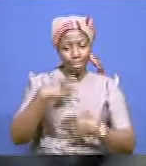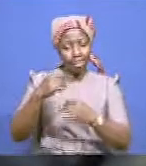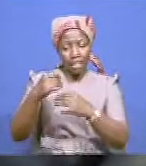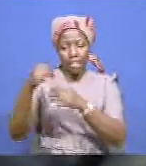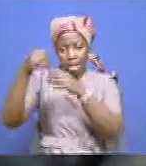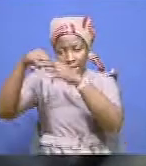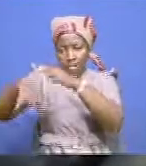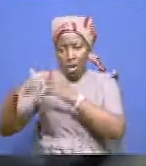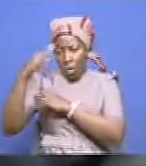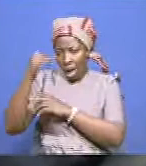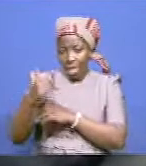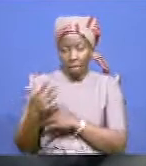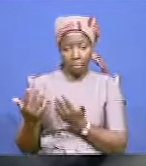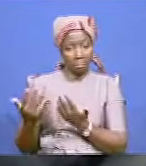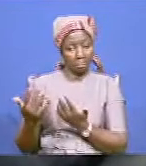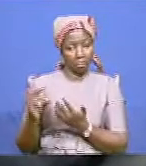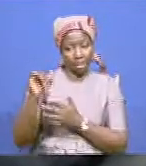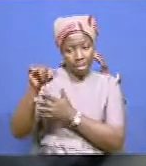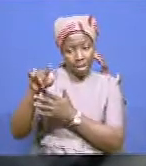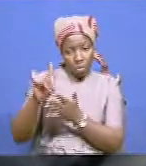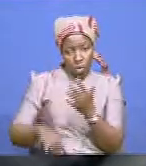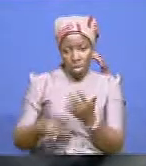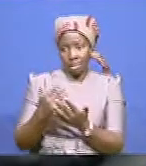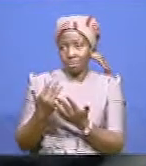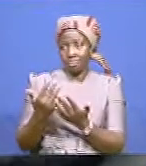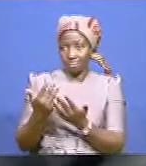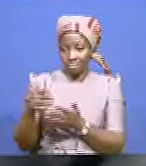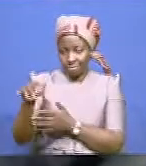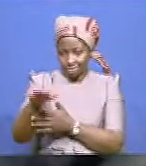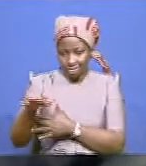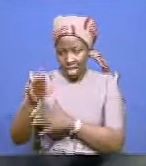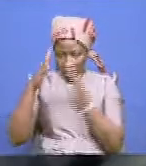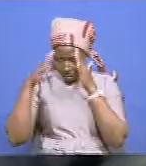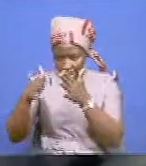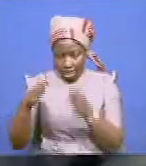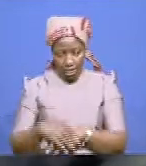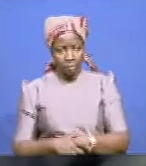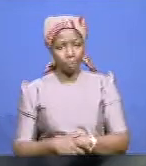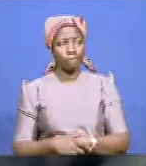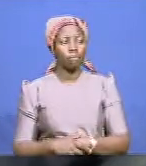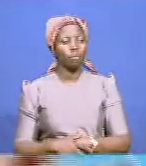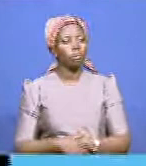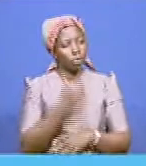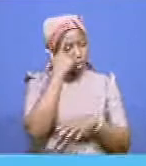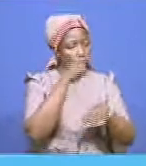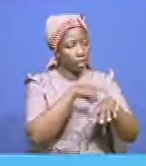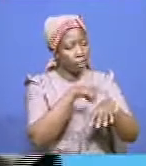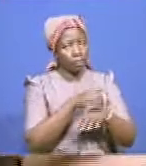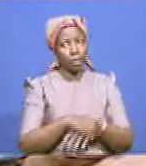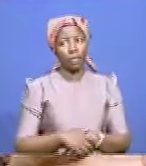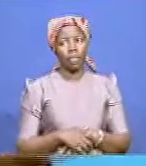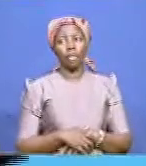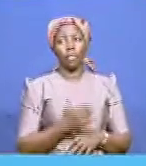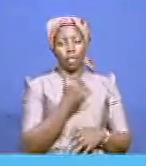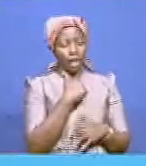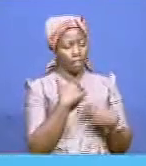because that is where the rubber meets the tire. Indeed. Yes. Now, because of the interest of time, there is